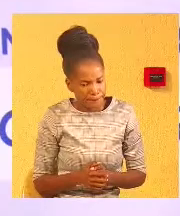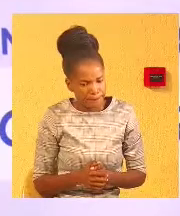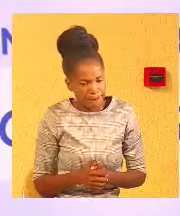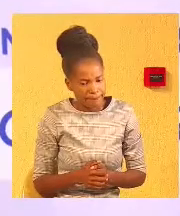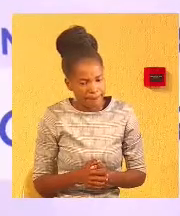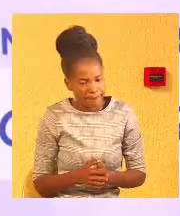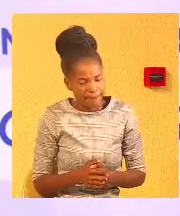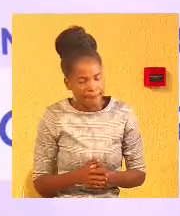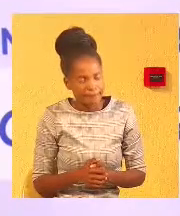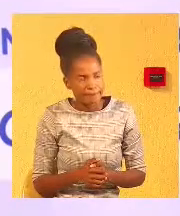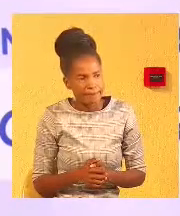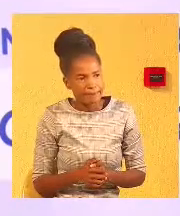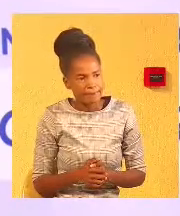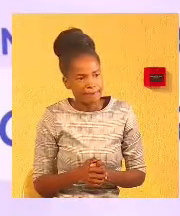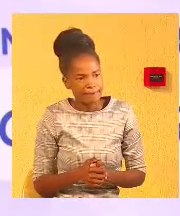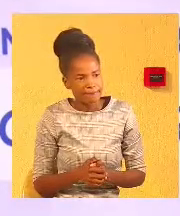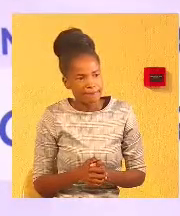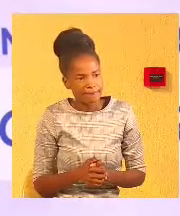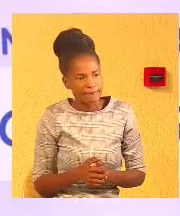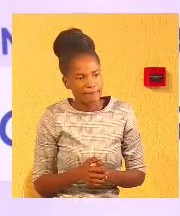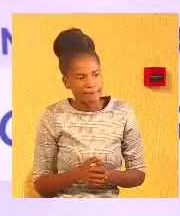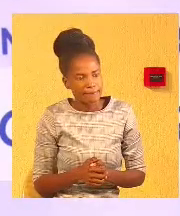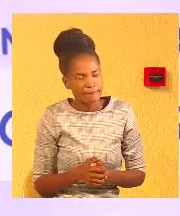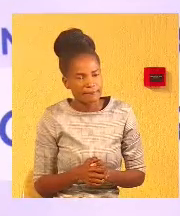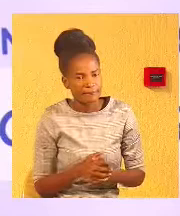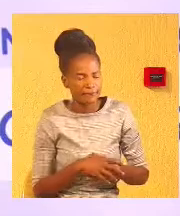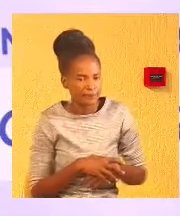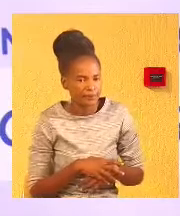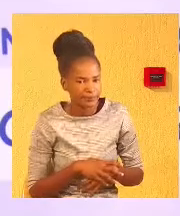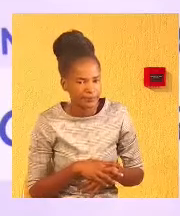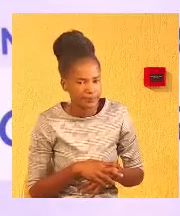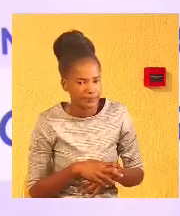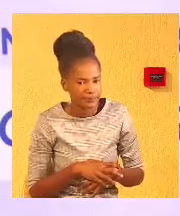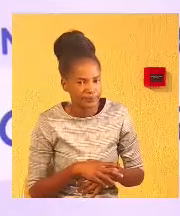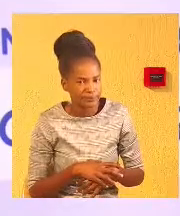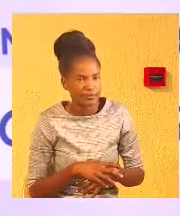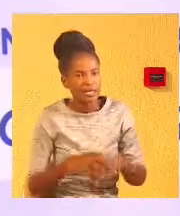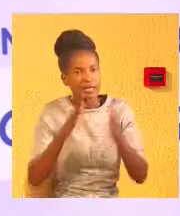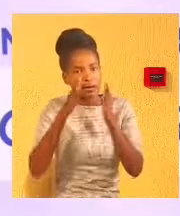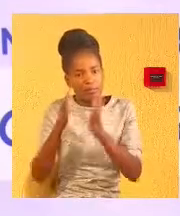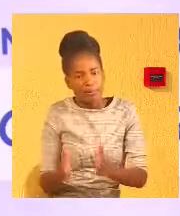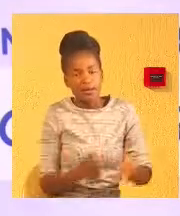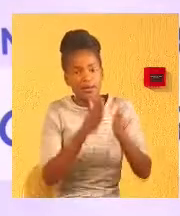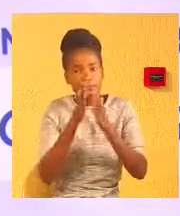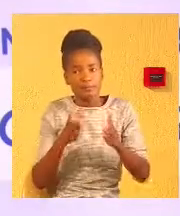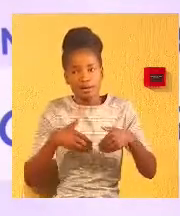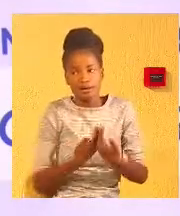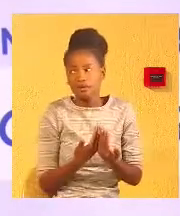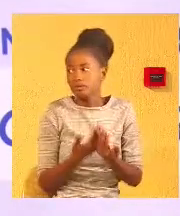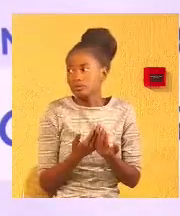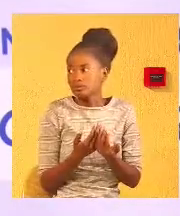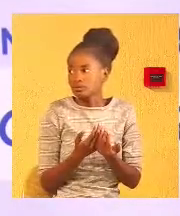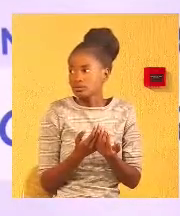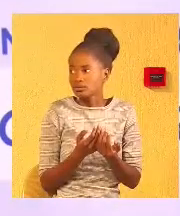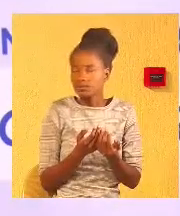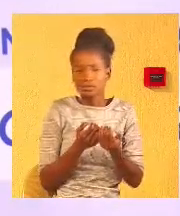from this in terms of our dependency on imports? What measures are we putting in place for self-sustenance going into the